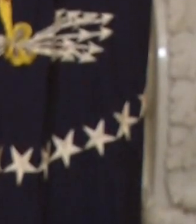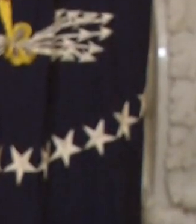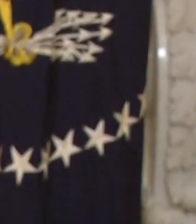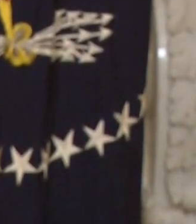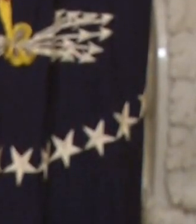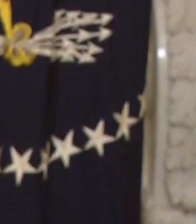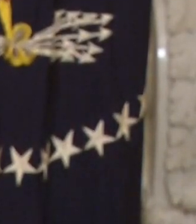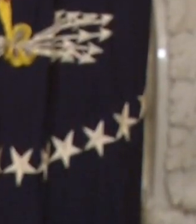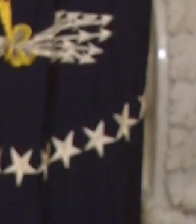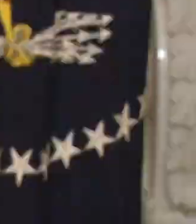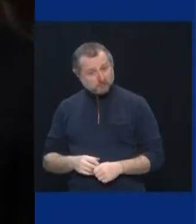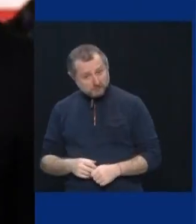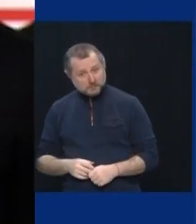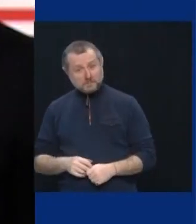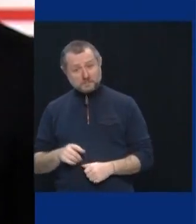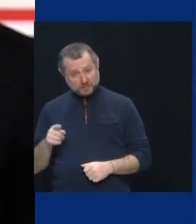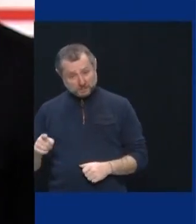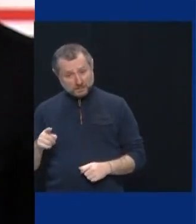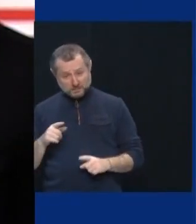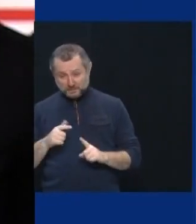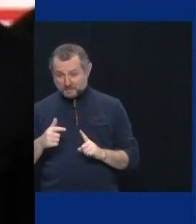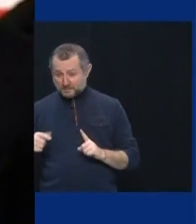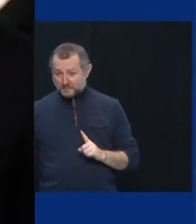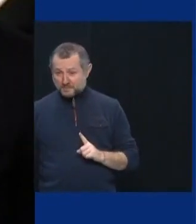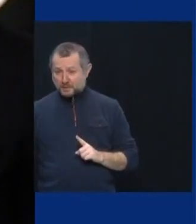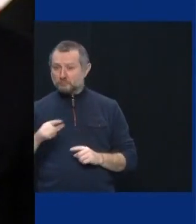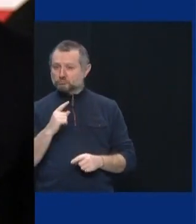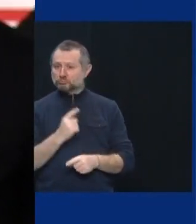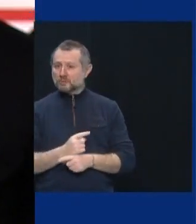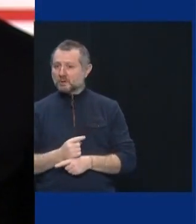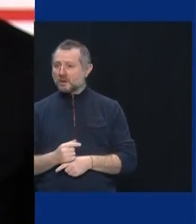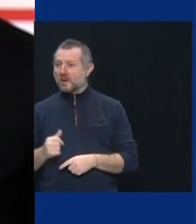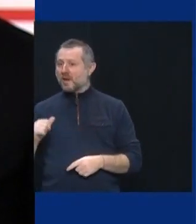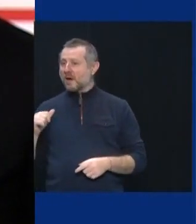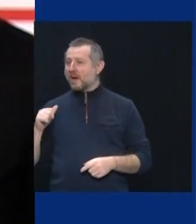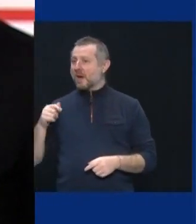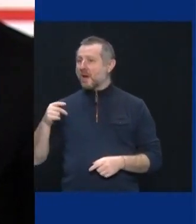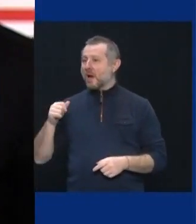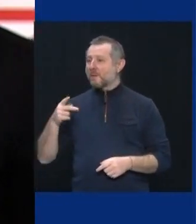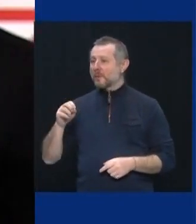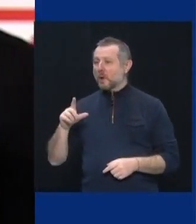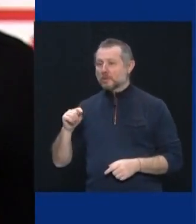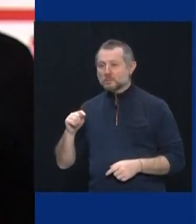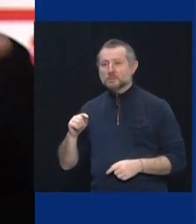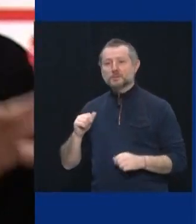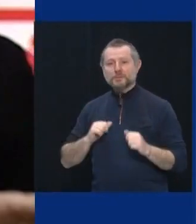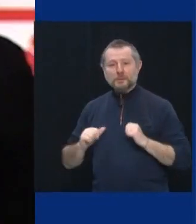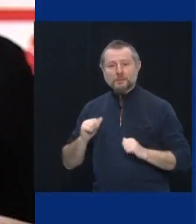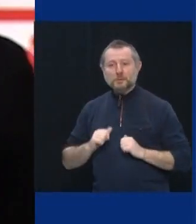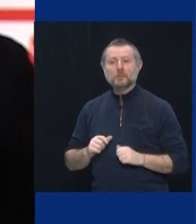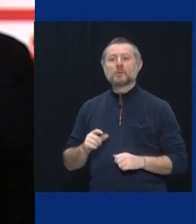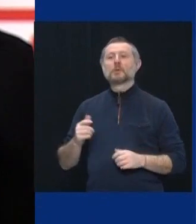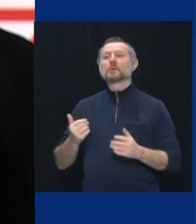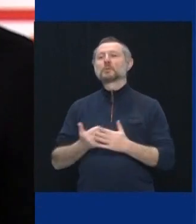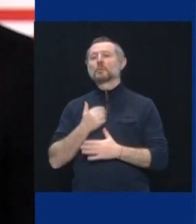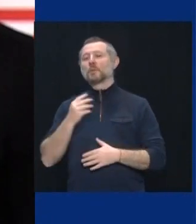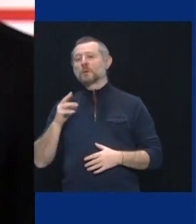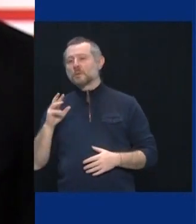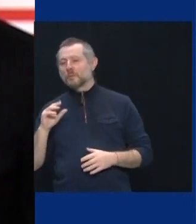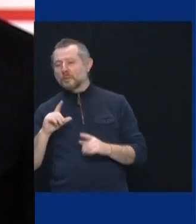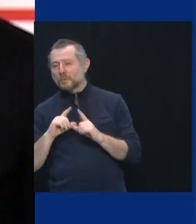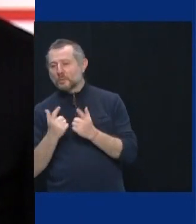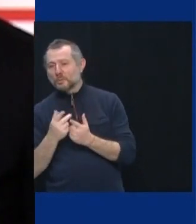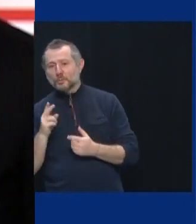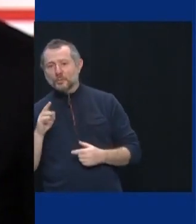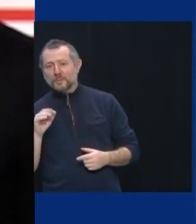these ongoing investigations, he said Cuomo should then resign if they're true, and he'd probably face prosecution as well if